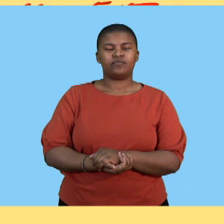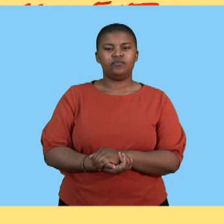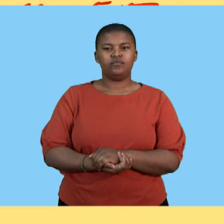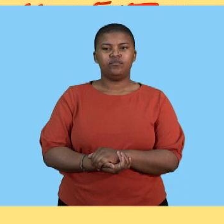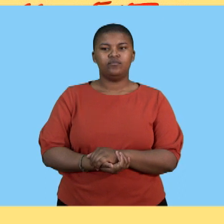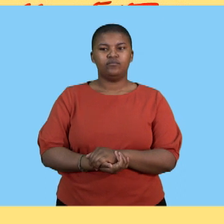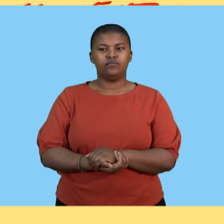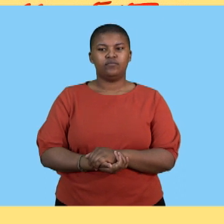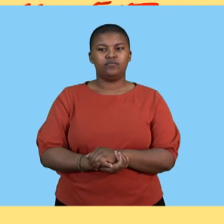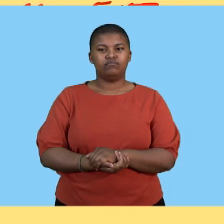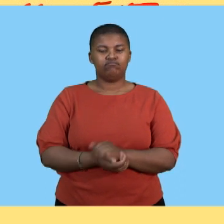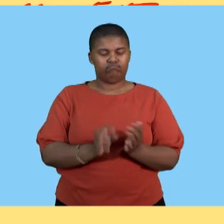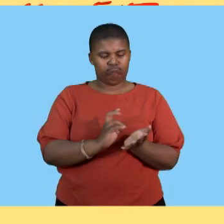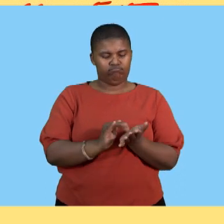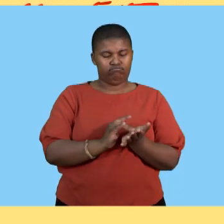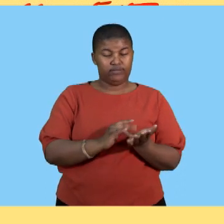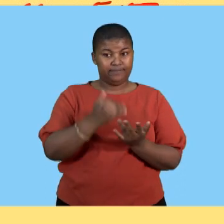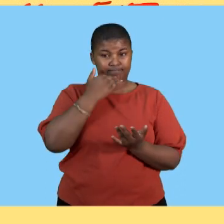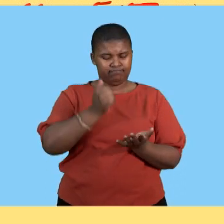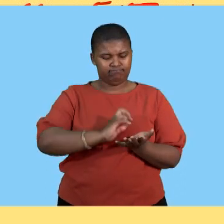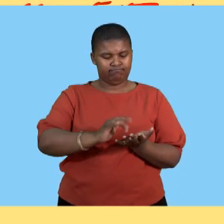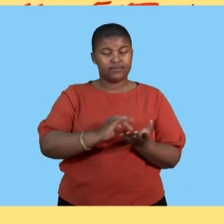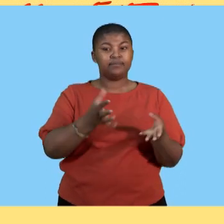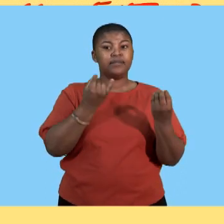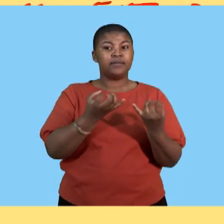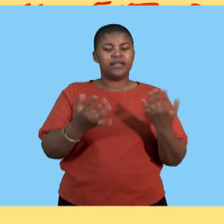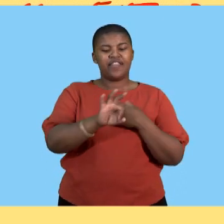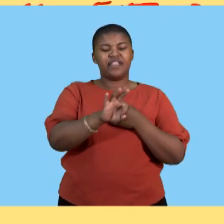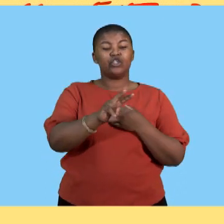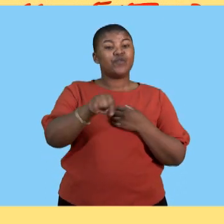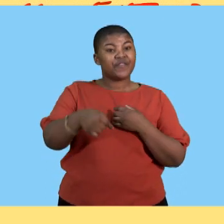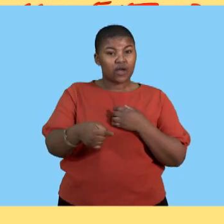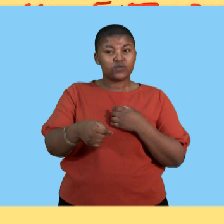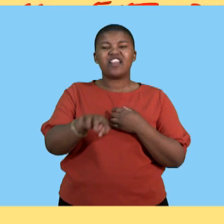give us an amount. Please punch that in your calculator. You get